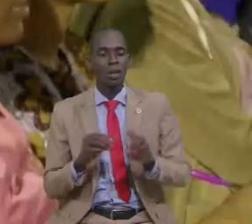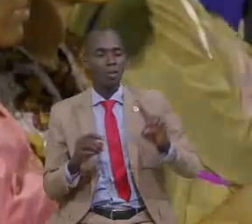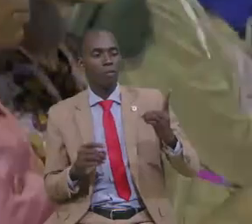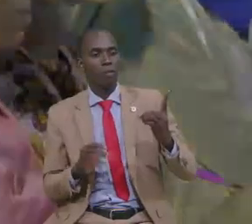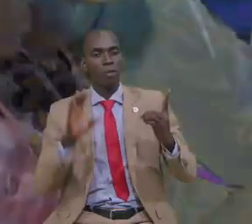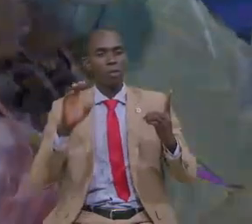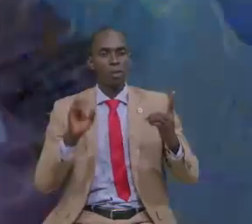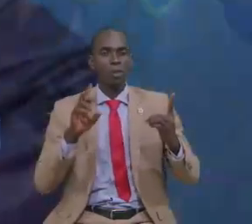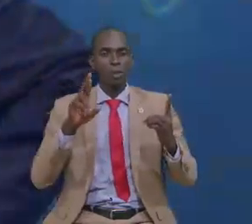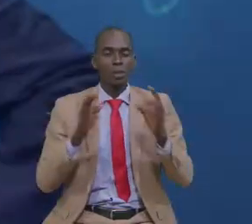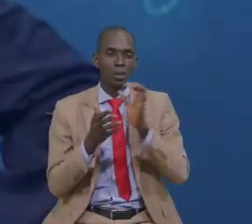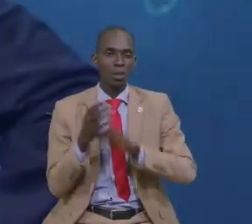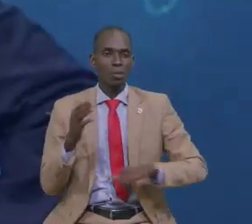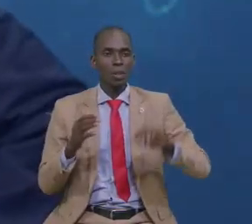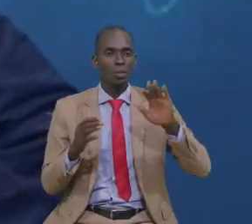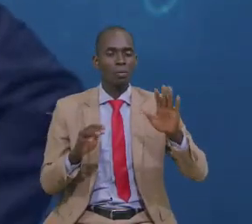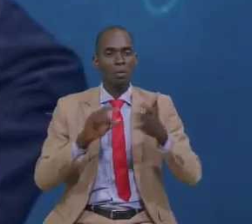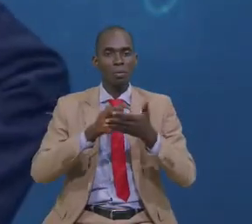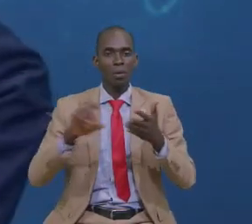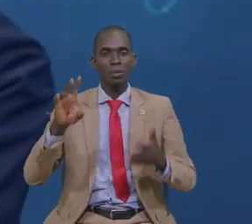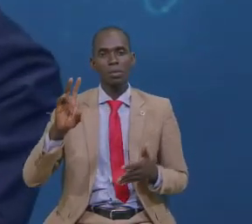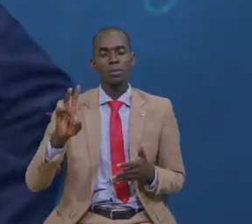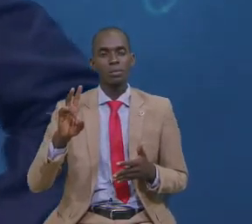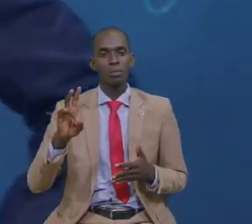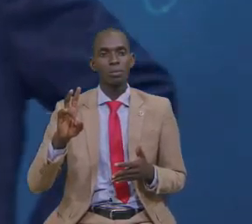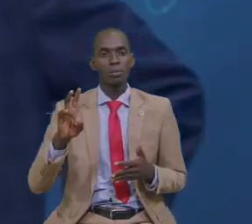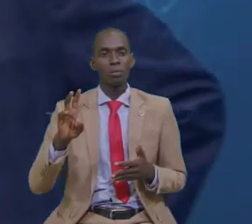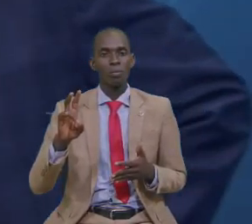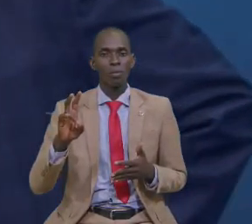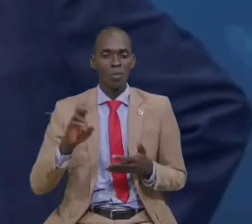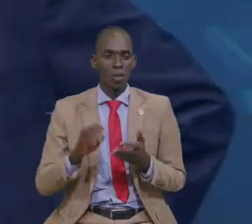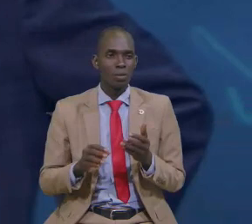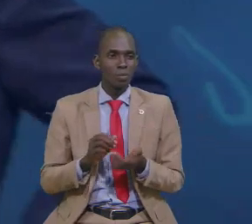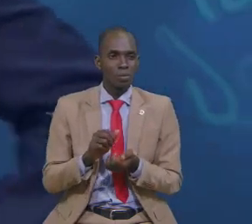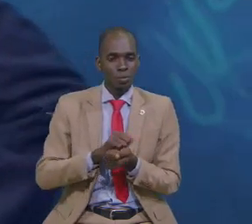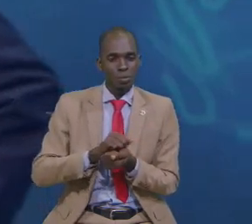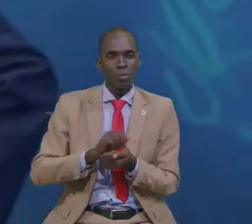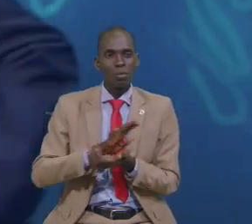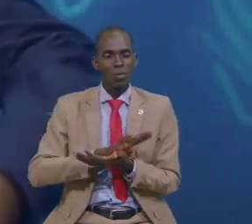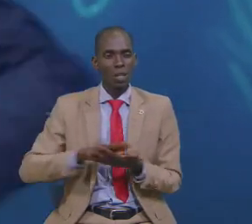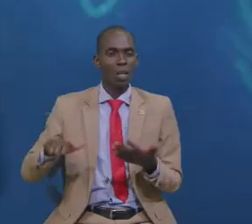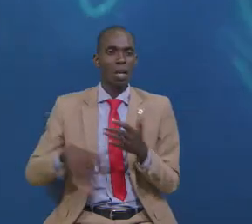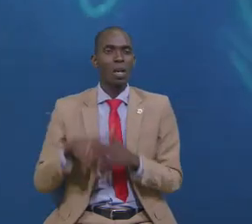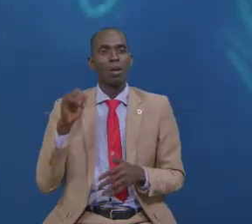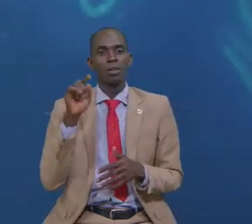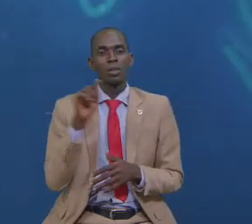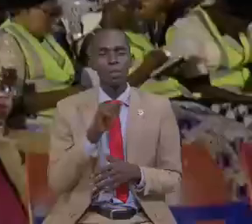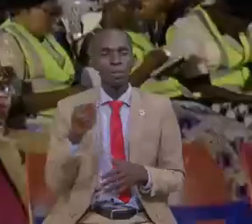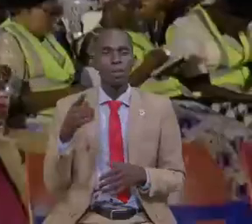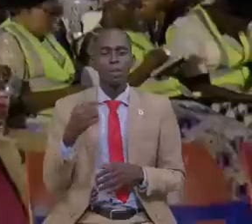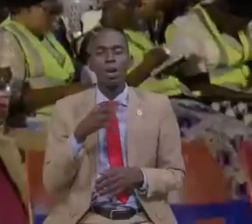and I'm reading from verse 7 watch out therefore the old